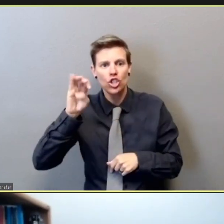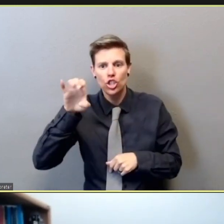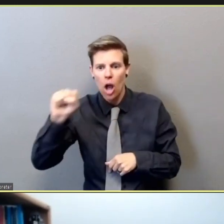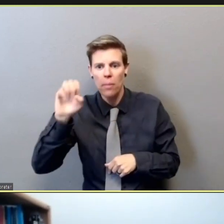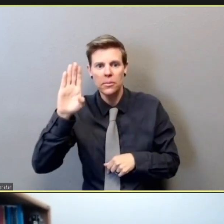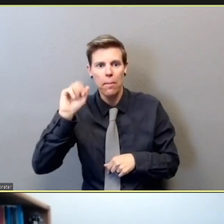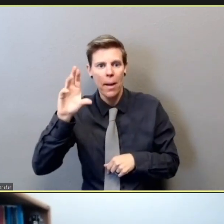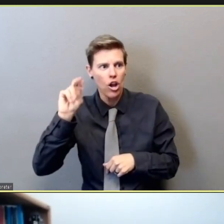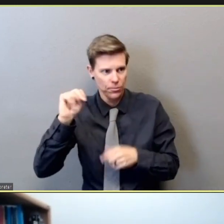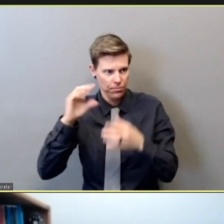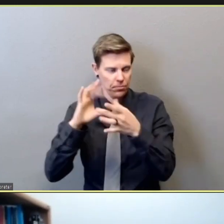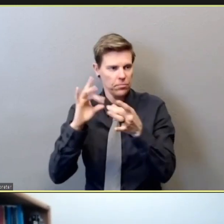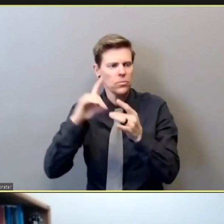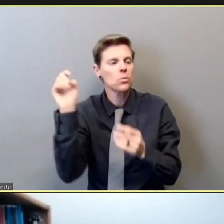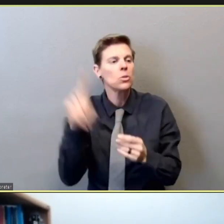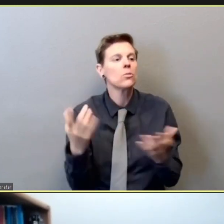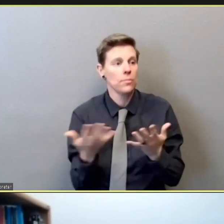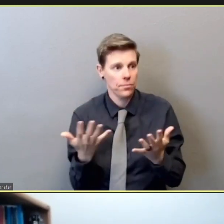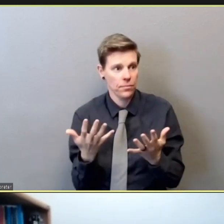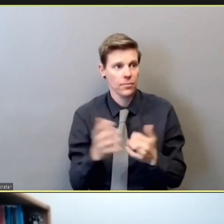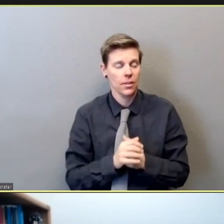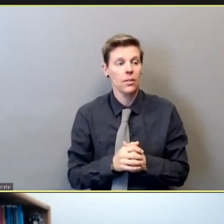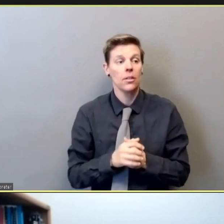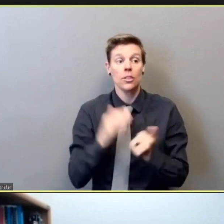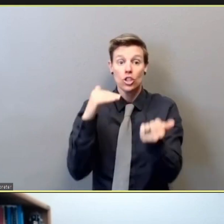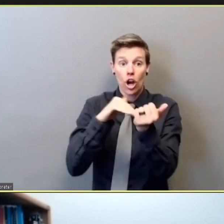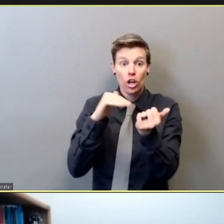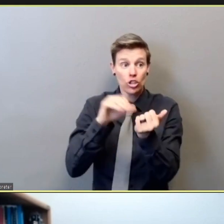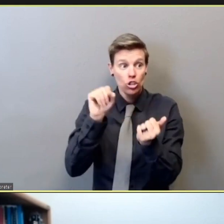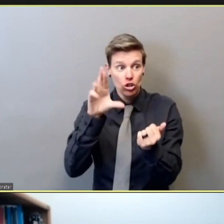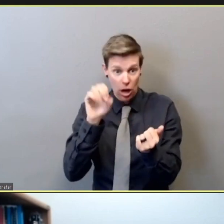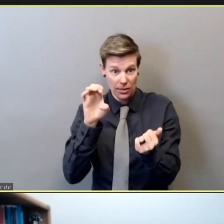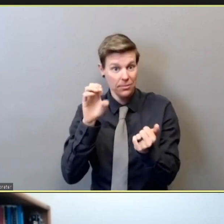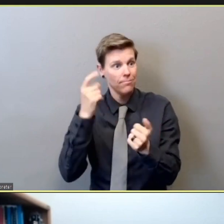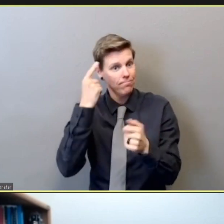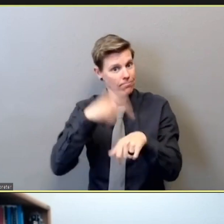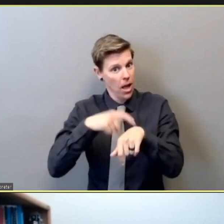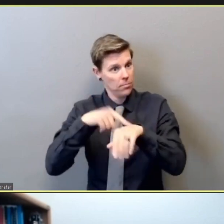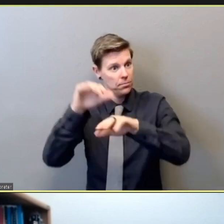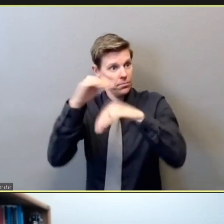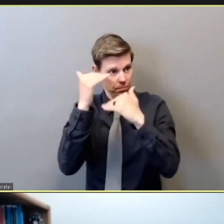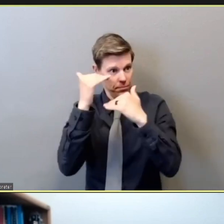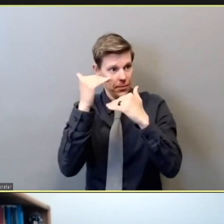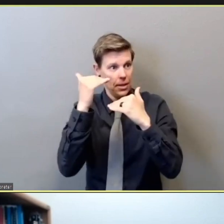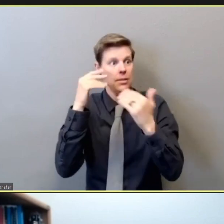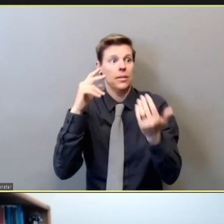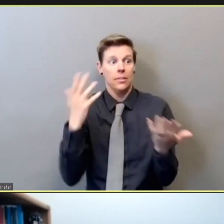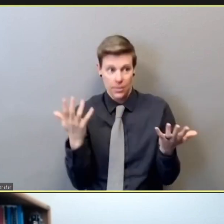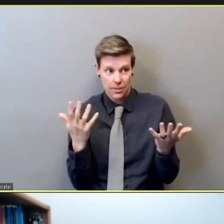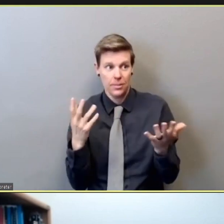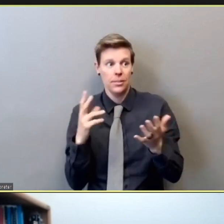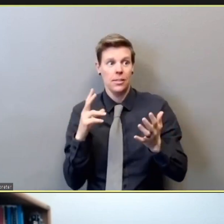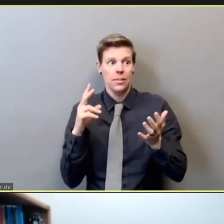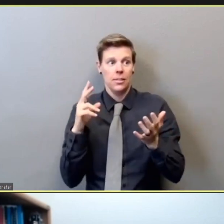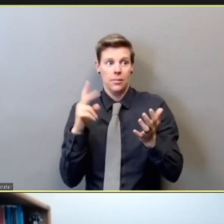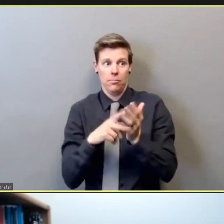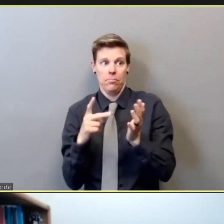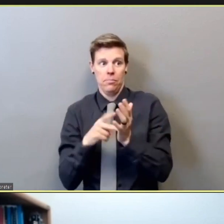have Secretary Collins answer all the rest of the questions. And then I'll be forbidden from talking.